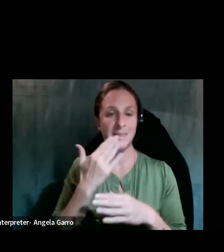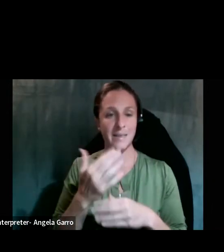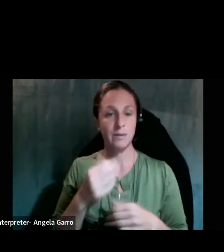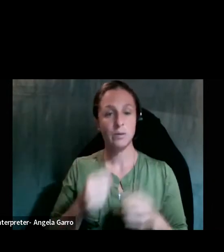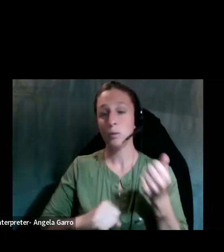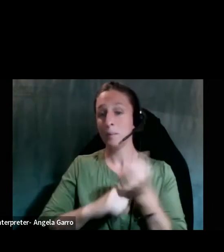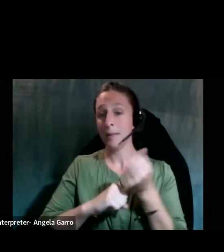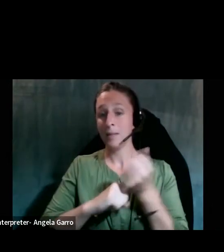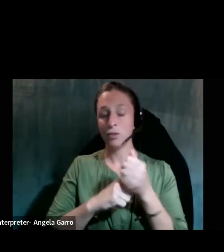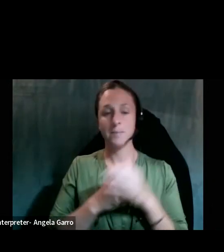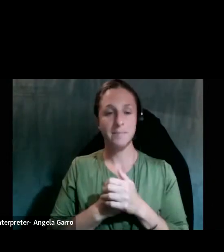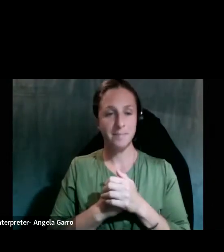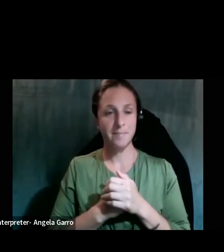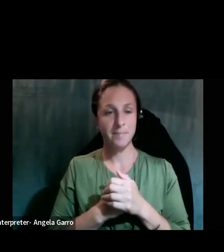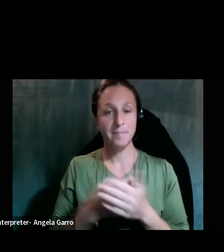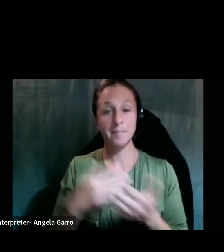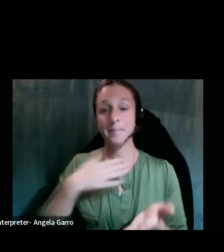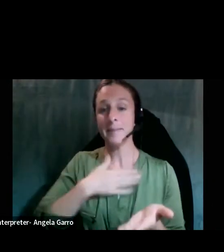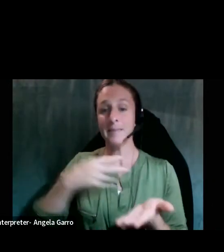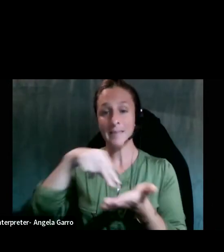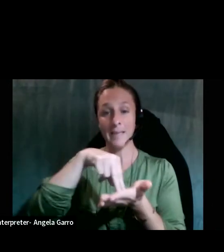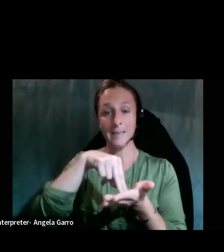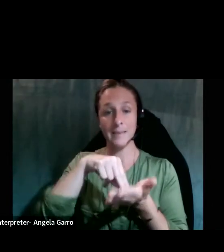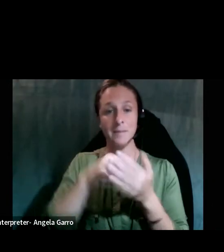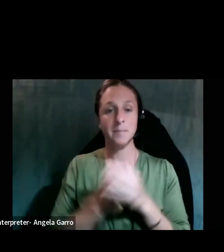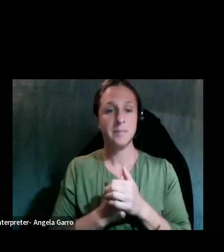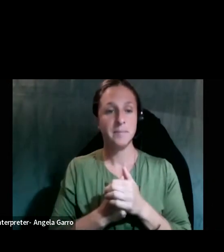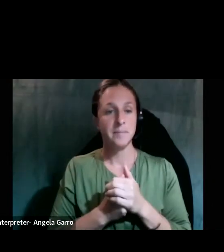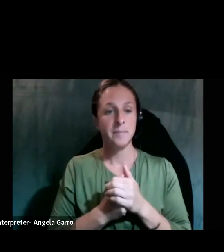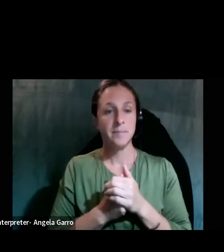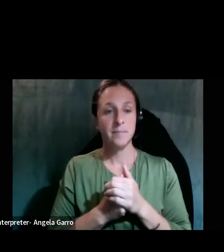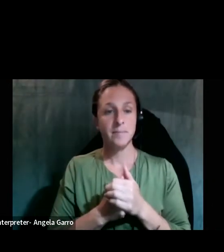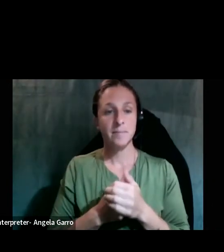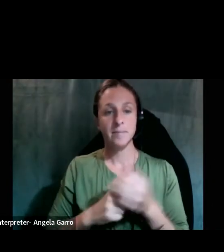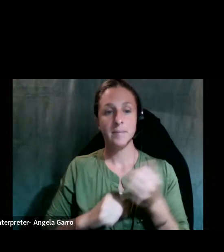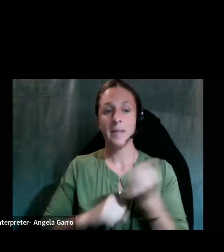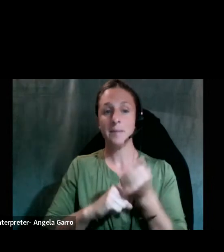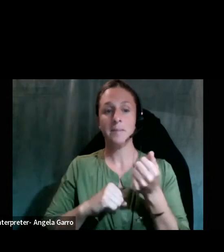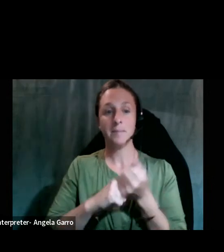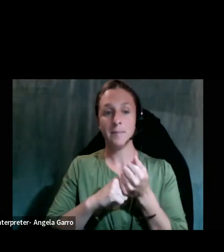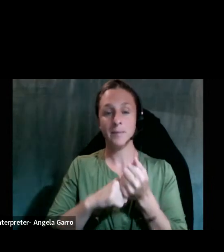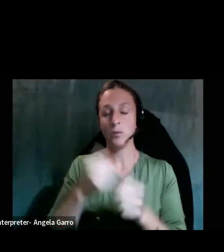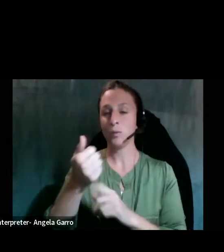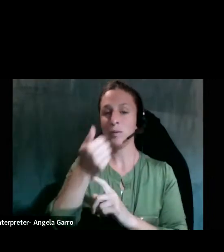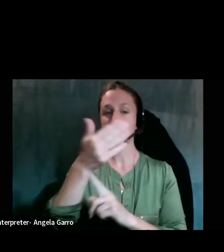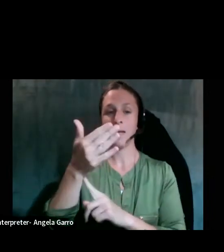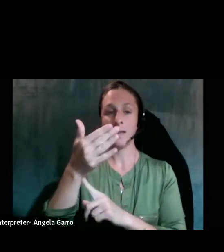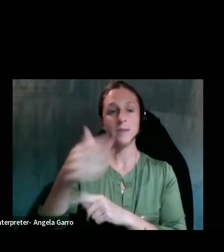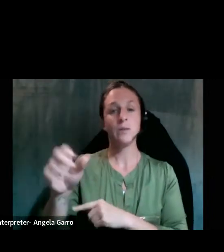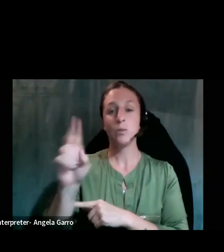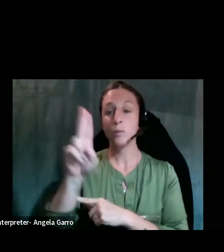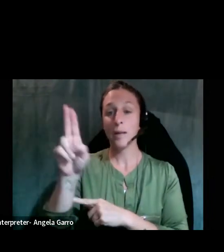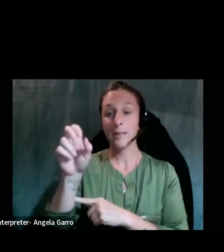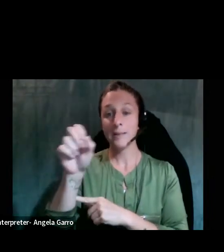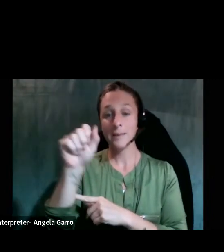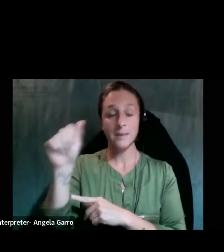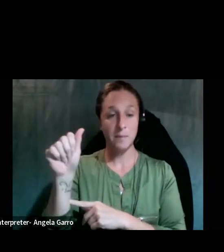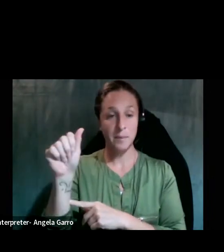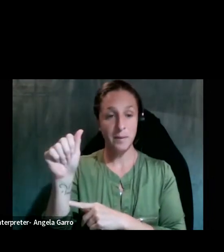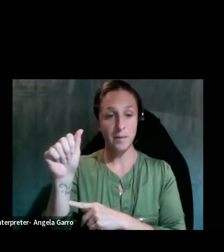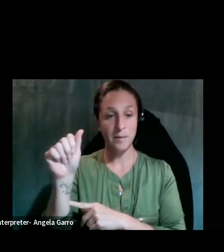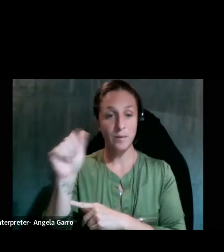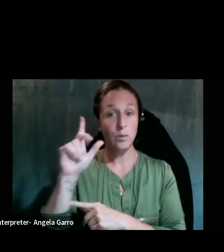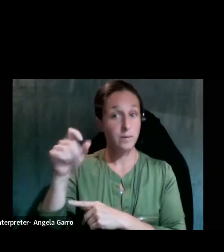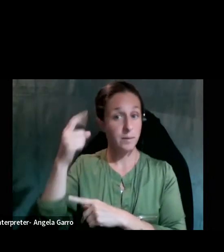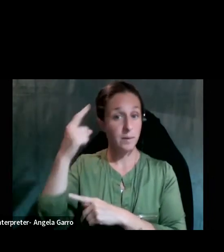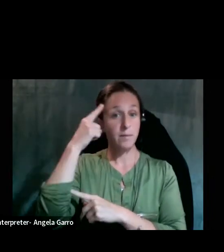Allegiance. Please stand. I pledge allegiance to the flag of the United States of America and